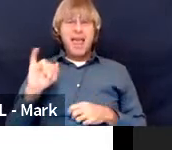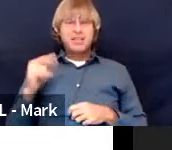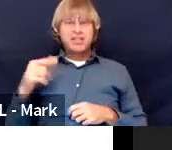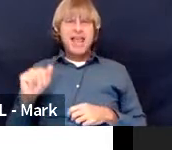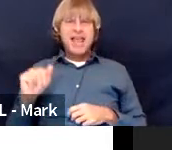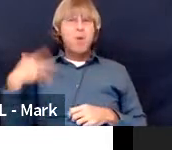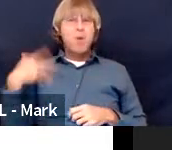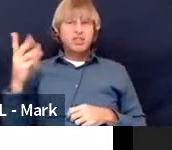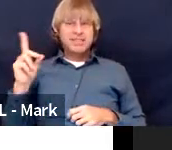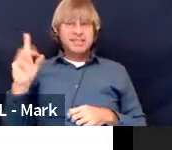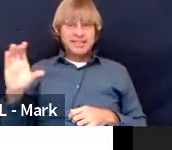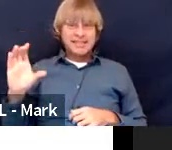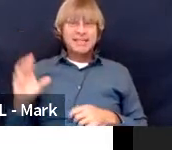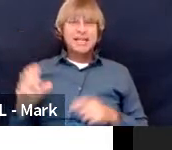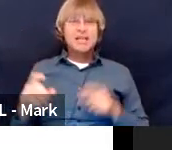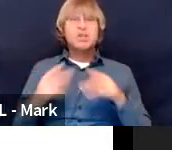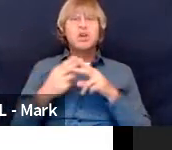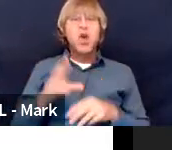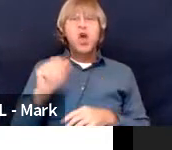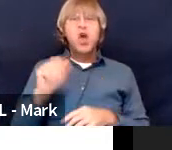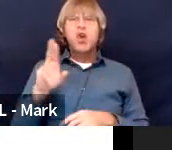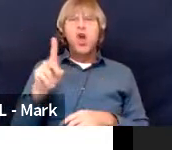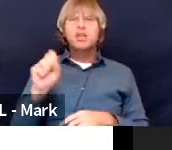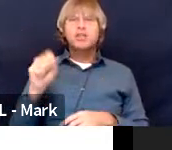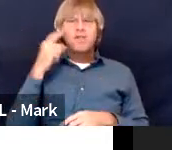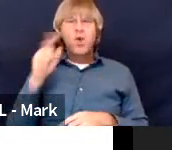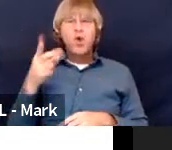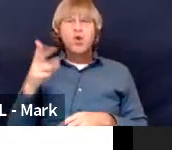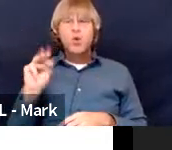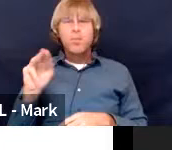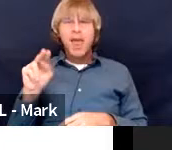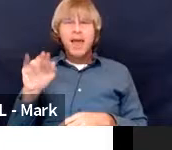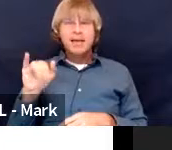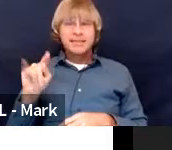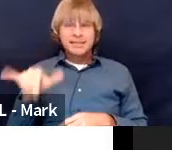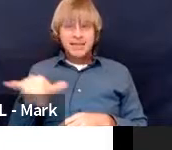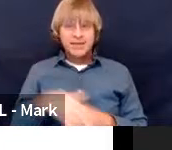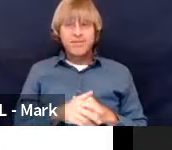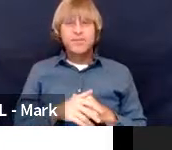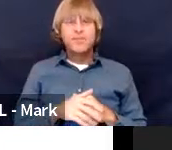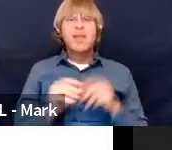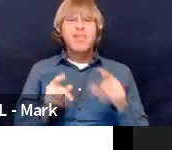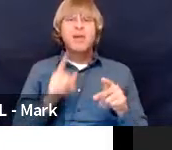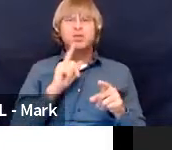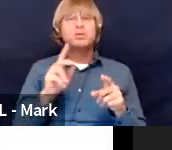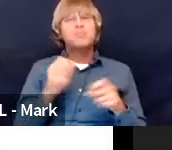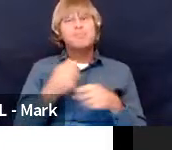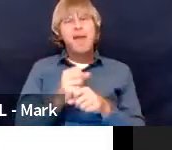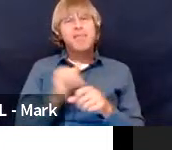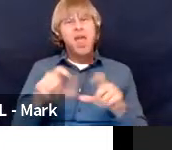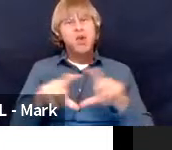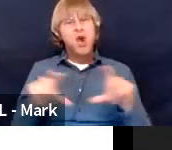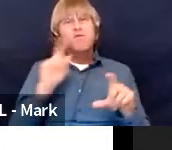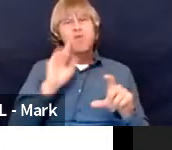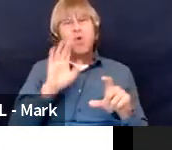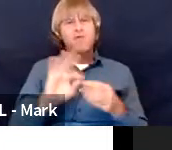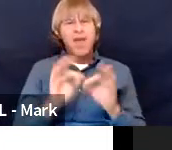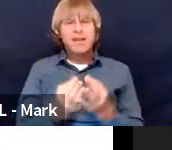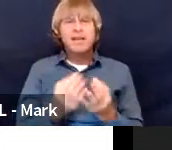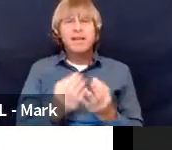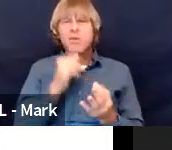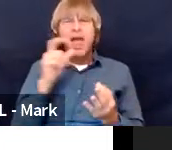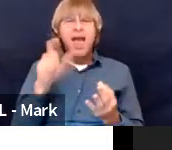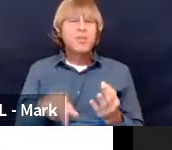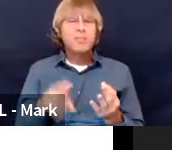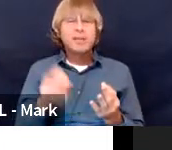DC. It was called Cards for Humanity. And essentially it was about making a card for your loved one. It did not have